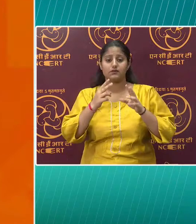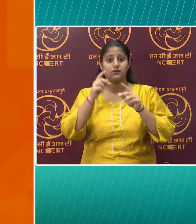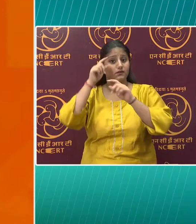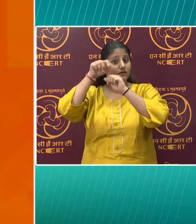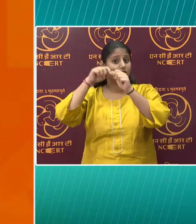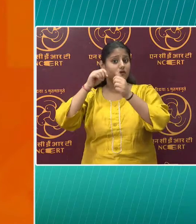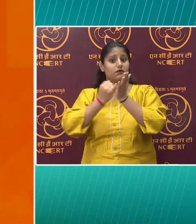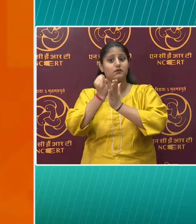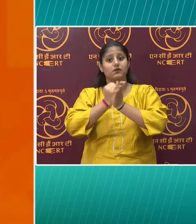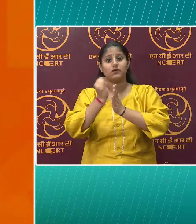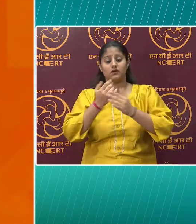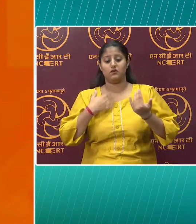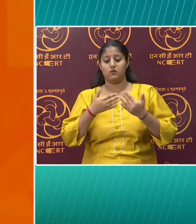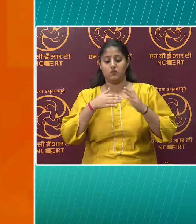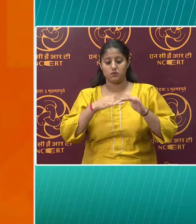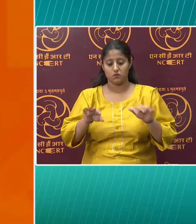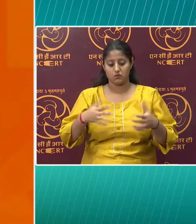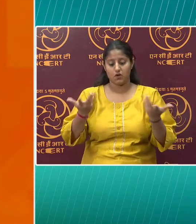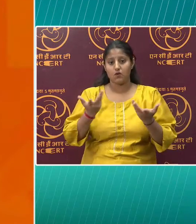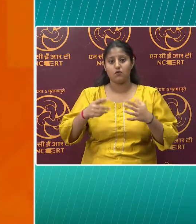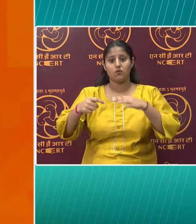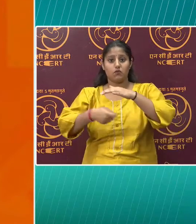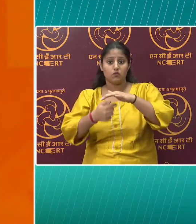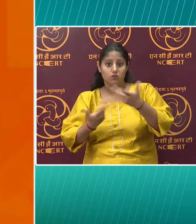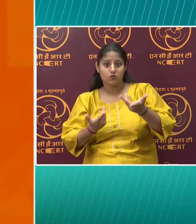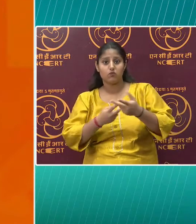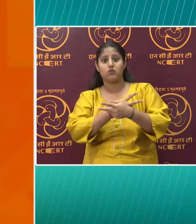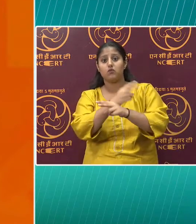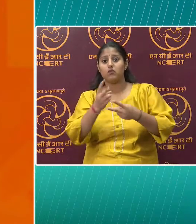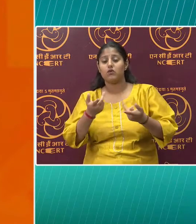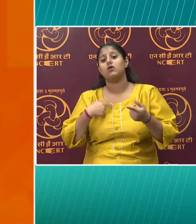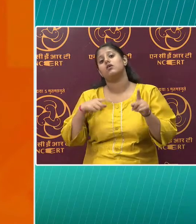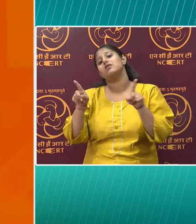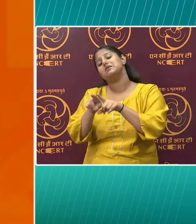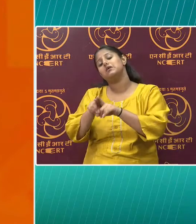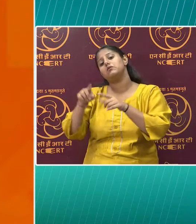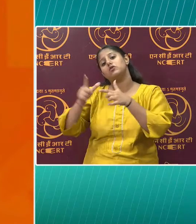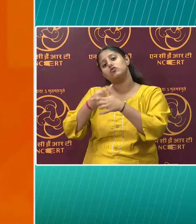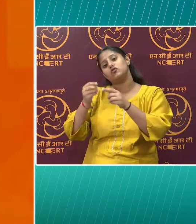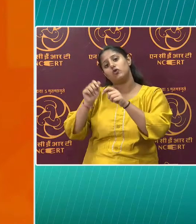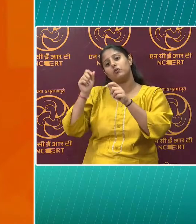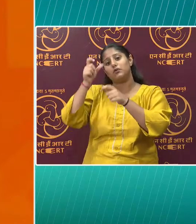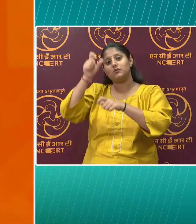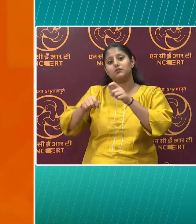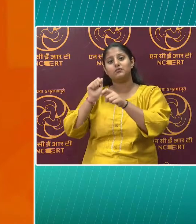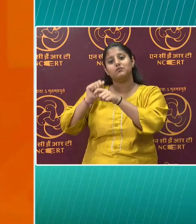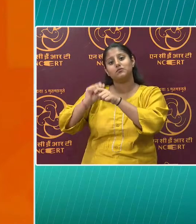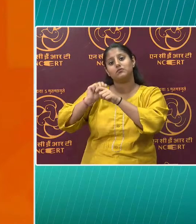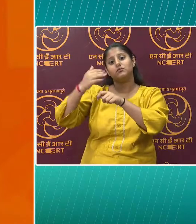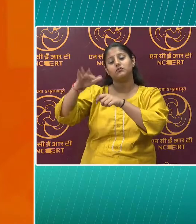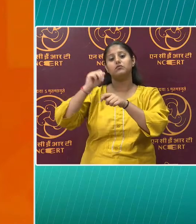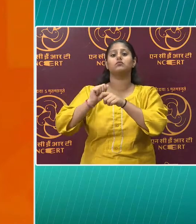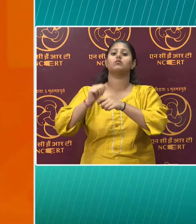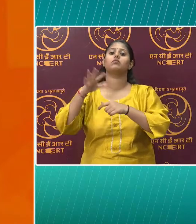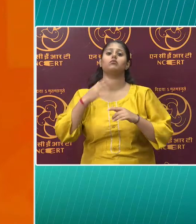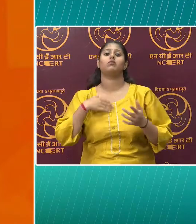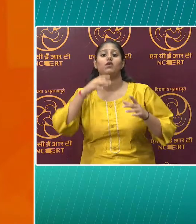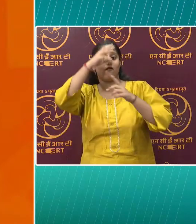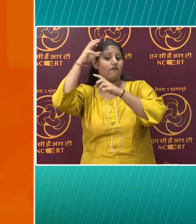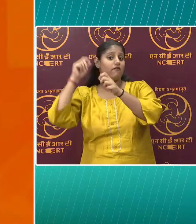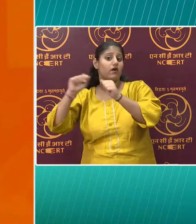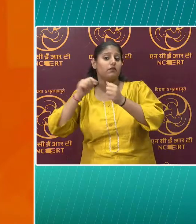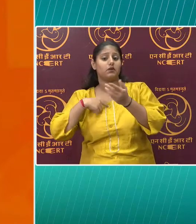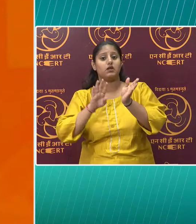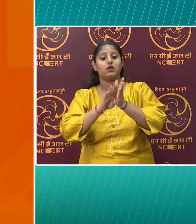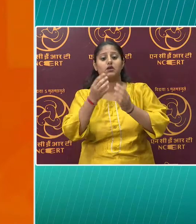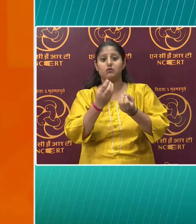we invite them in schools and impart employability skills, they will be a very good farmers and their income will